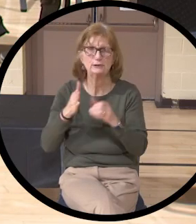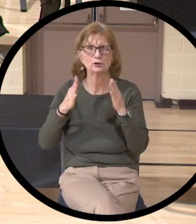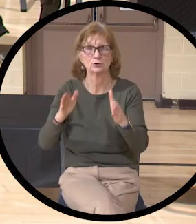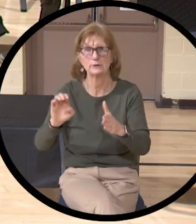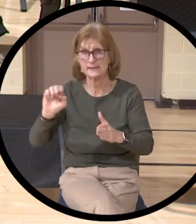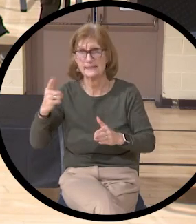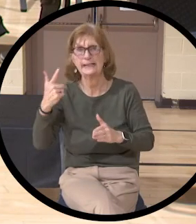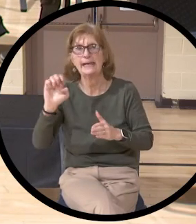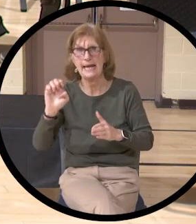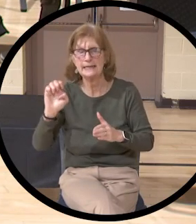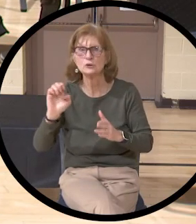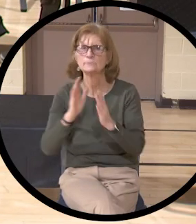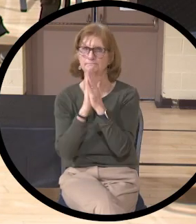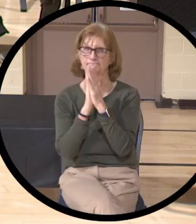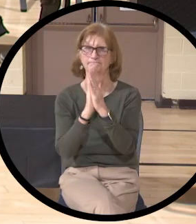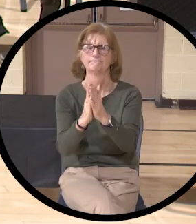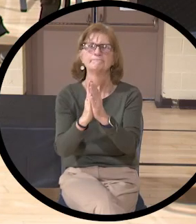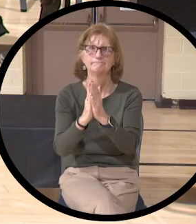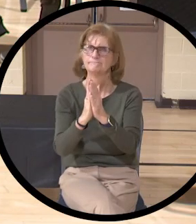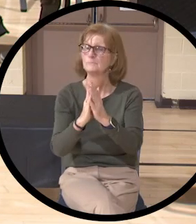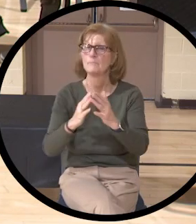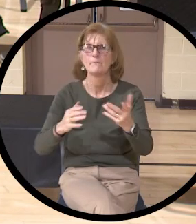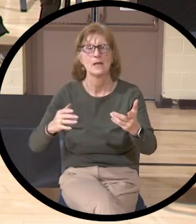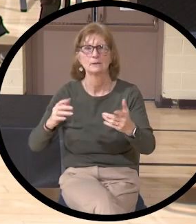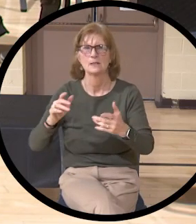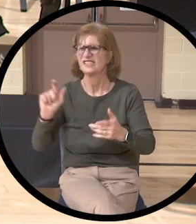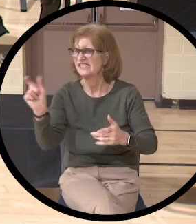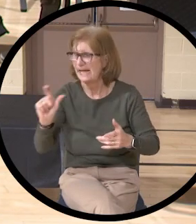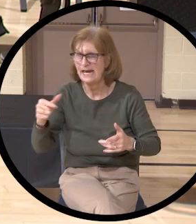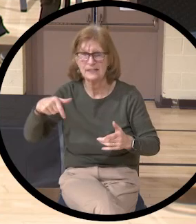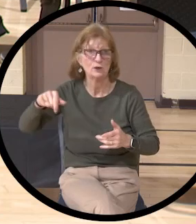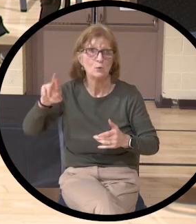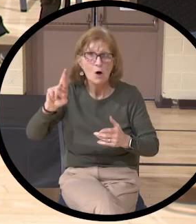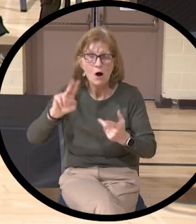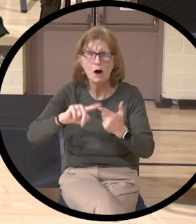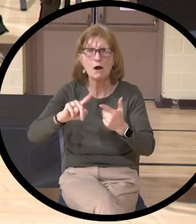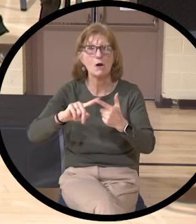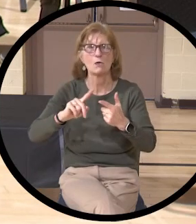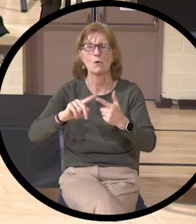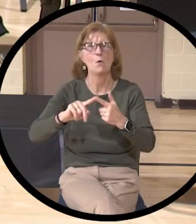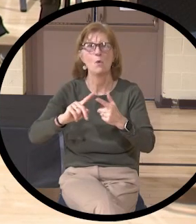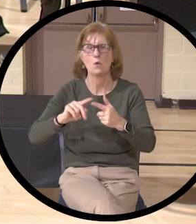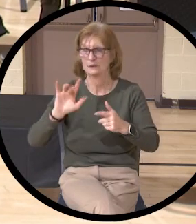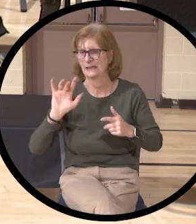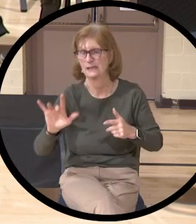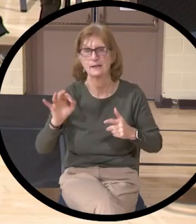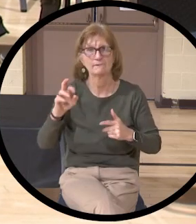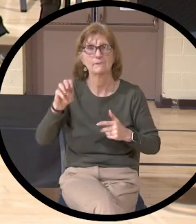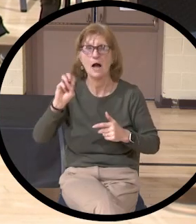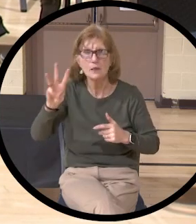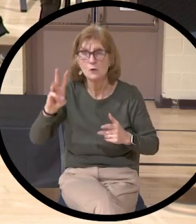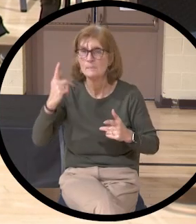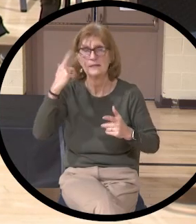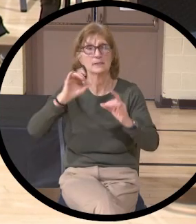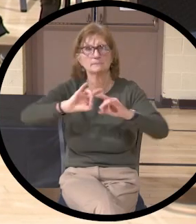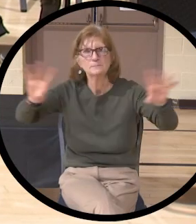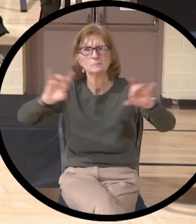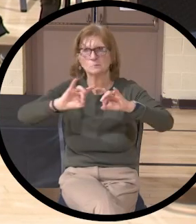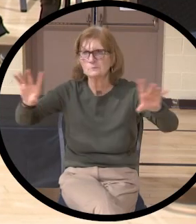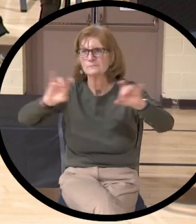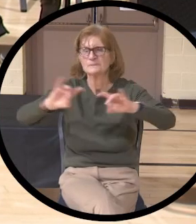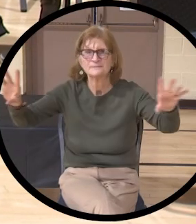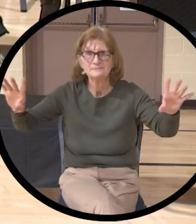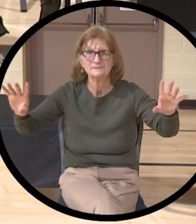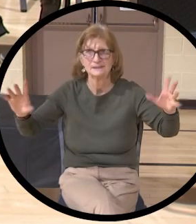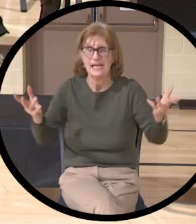I would encourage you to follow it or scan a QR code on your way out, because we will be sending updates about these things. Otherwise, I don't know how to connect with